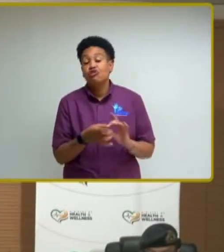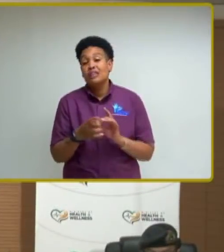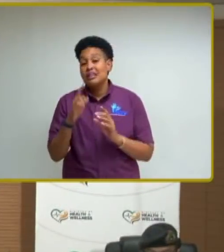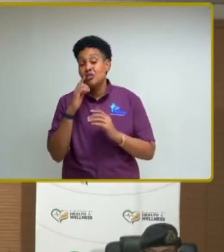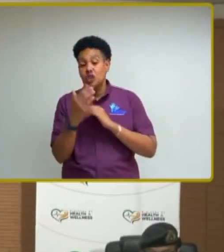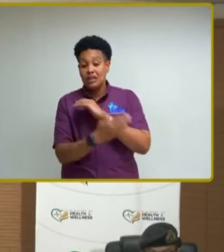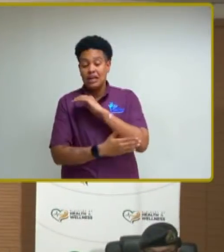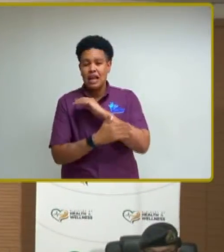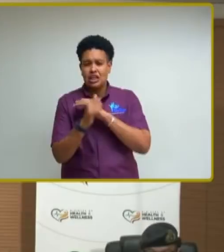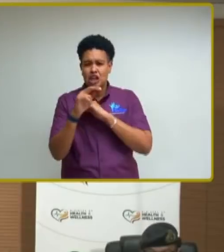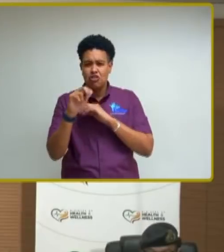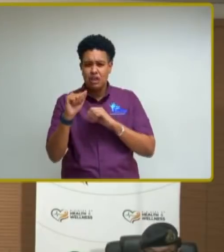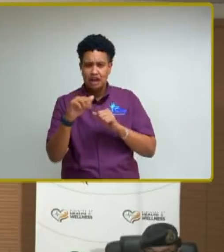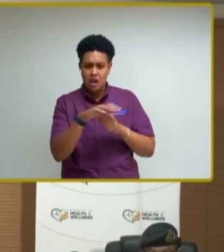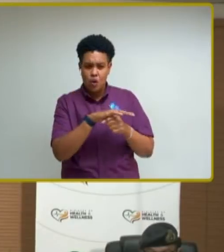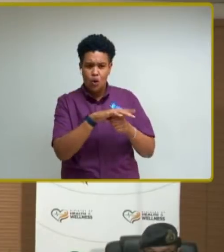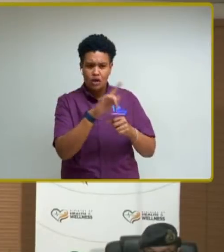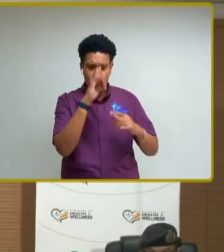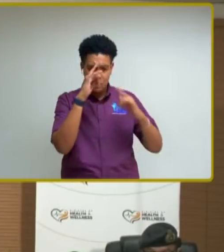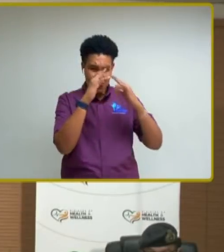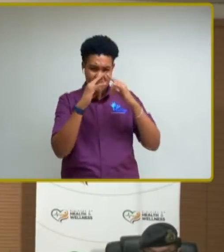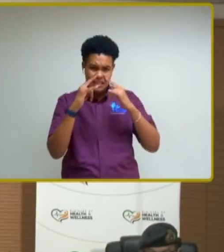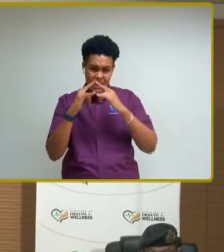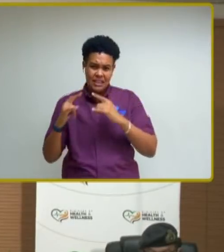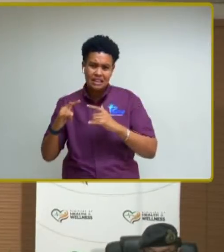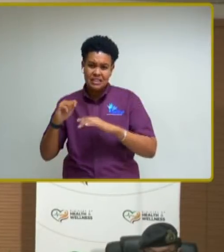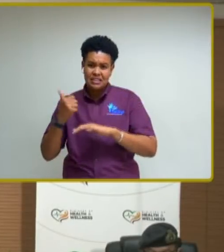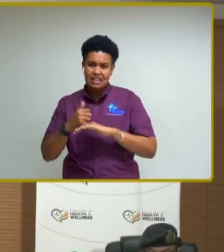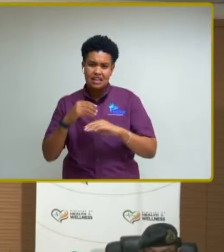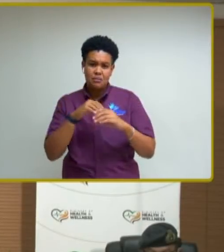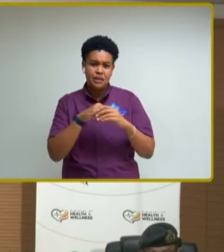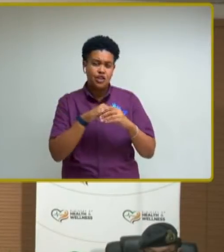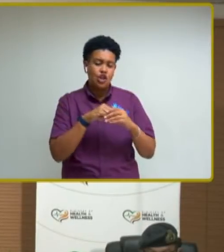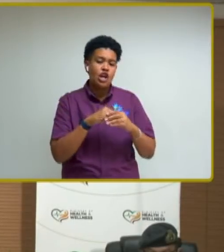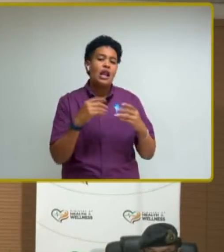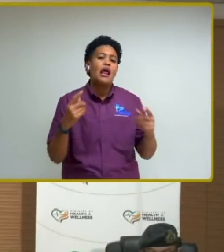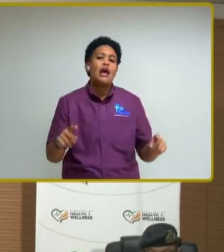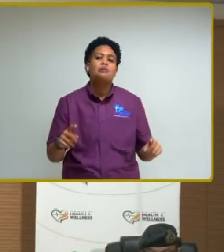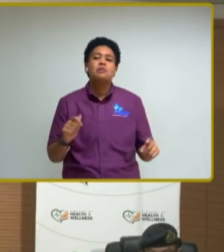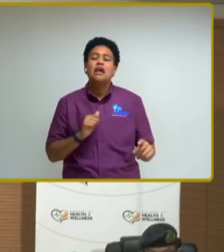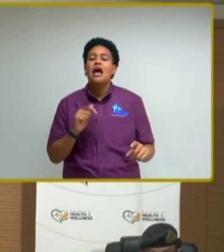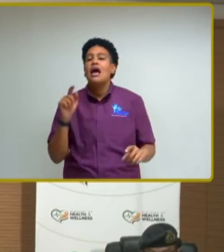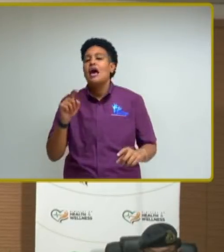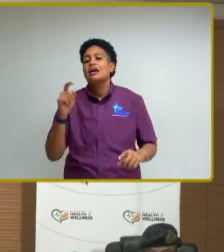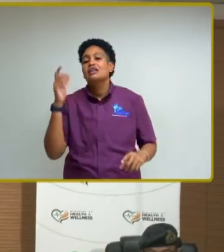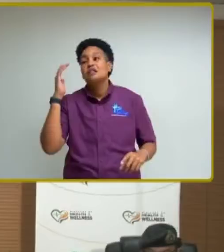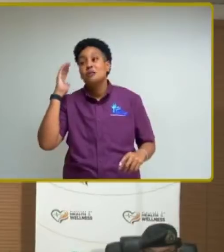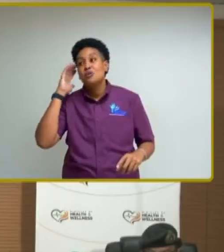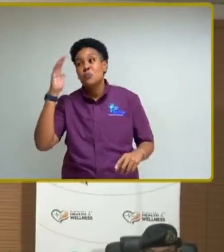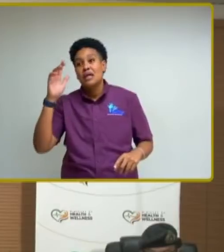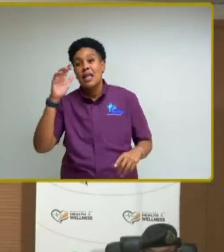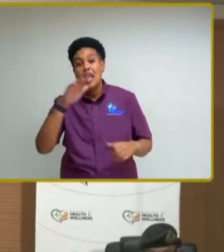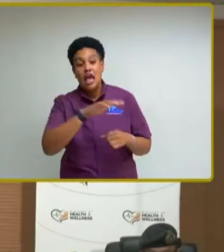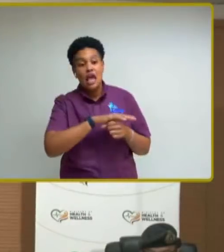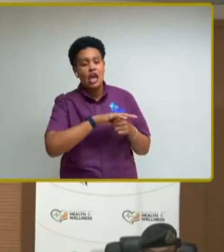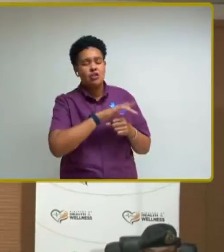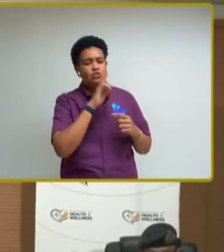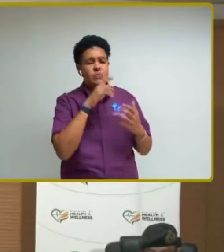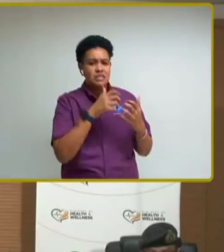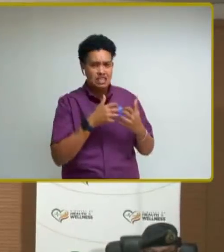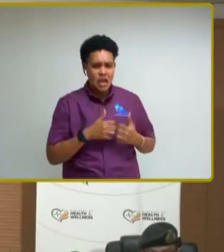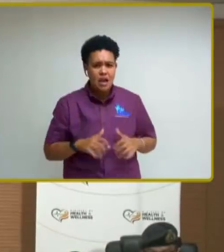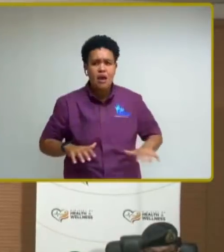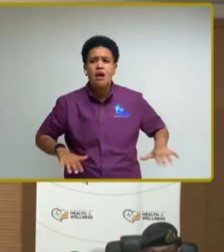national arena venue. Will there be tents set up internally? And I asked that will the areas be so